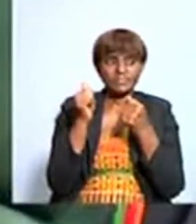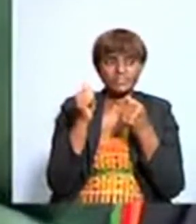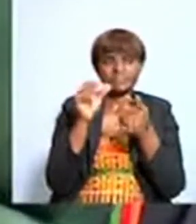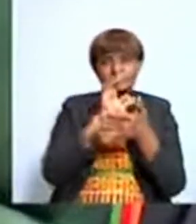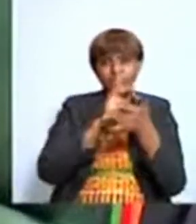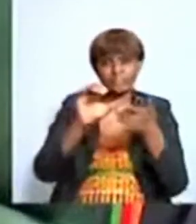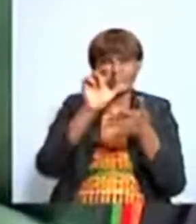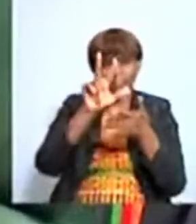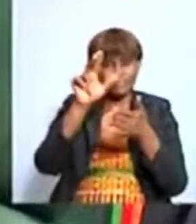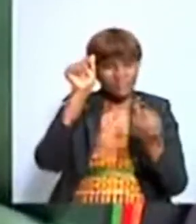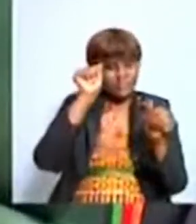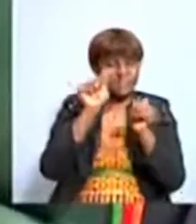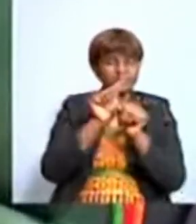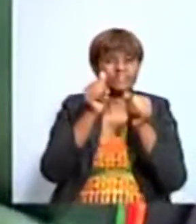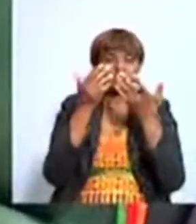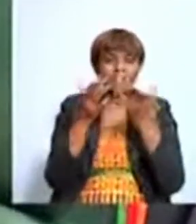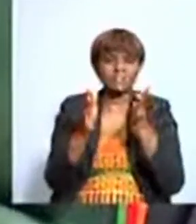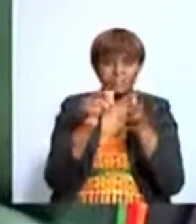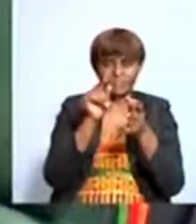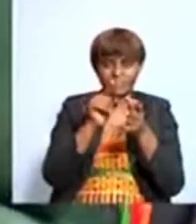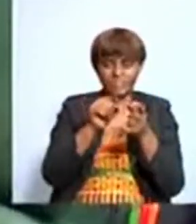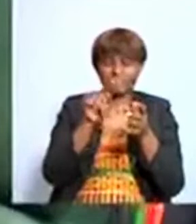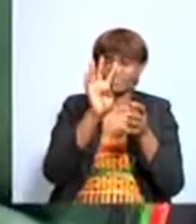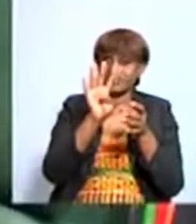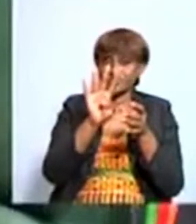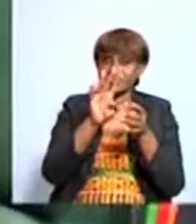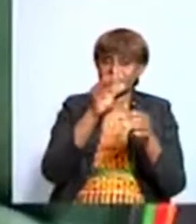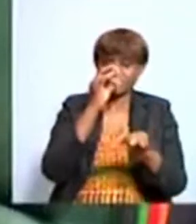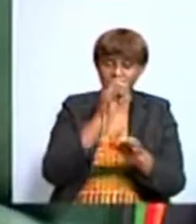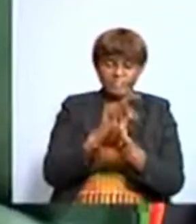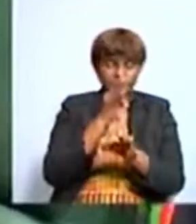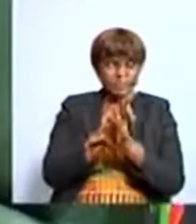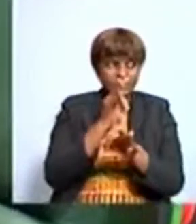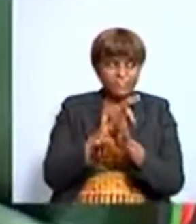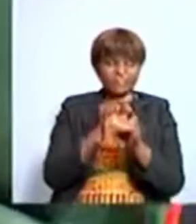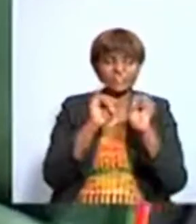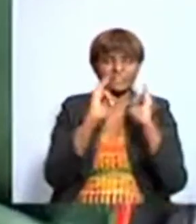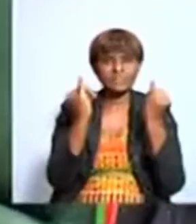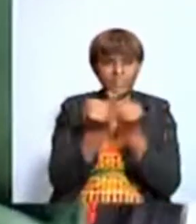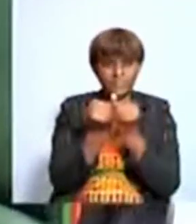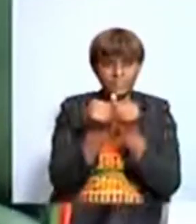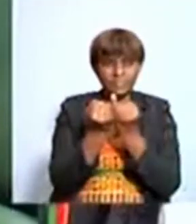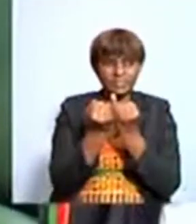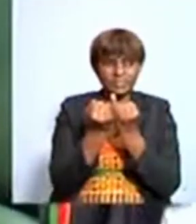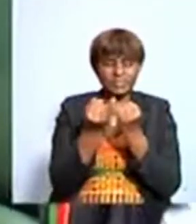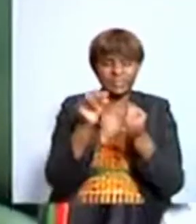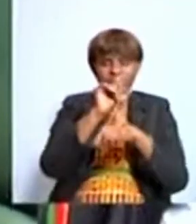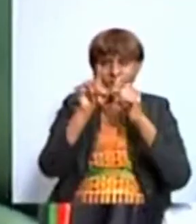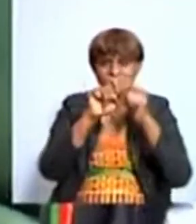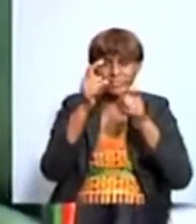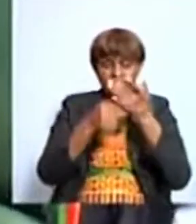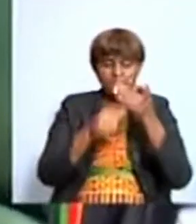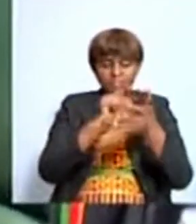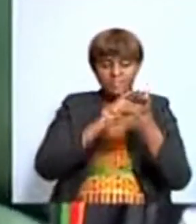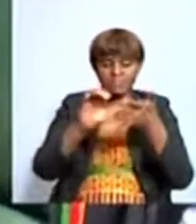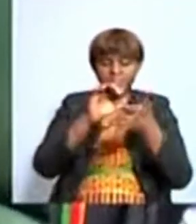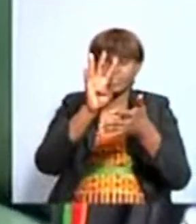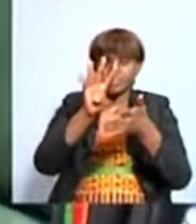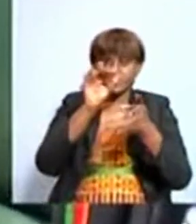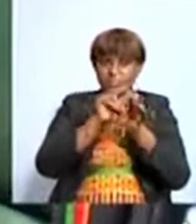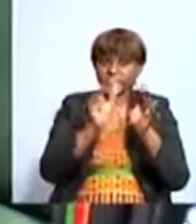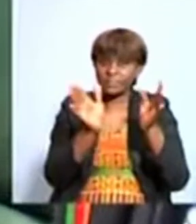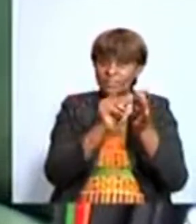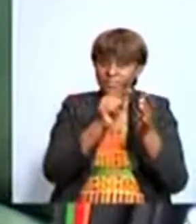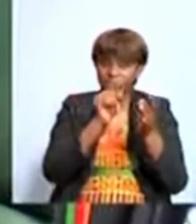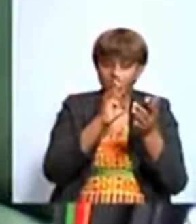Clause 3 is agreed to. Clause 4, functions of the institute. The question is that Clause 4 stands part of the